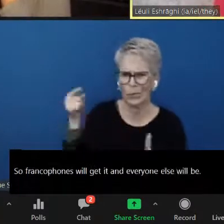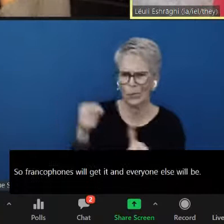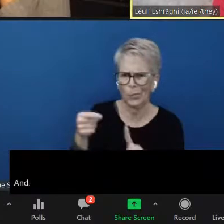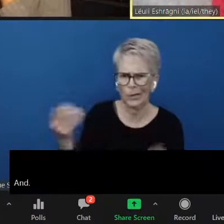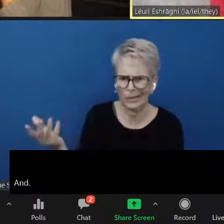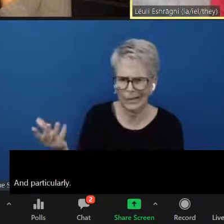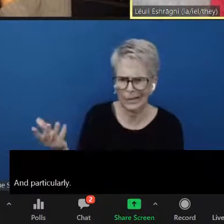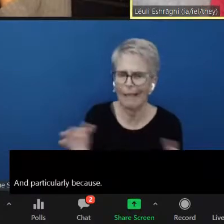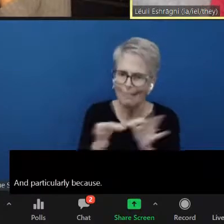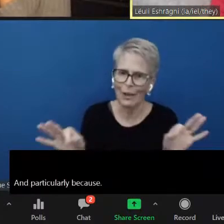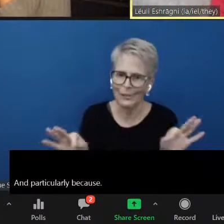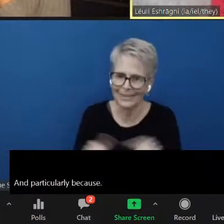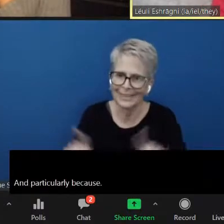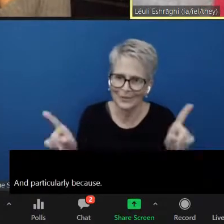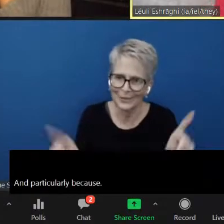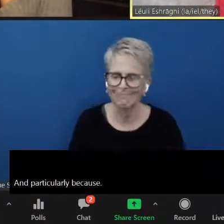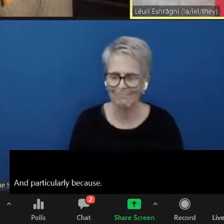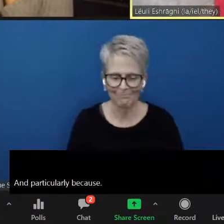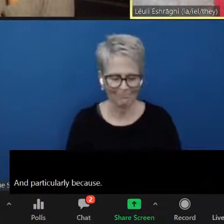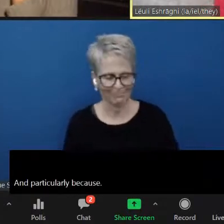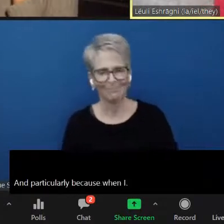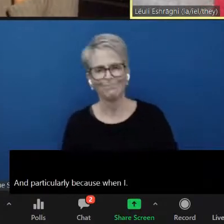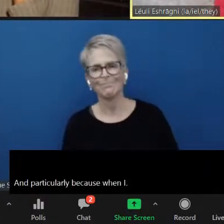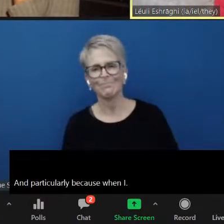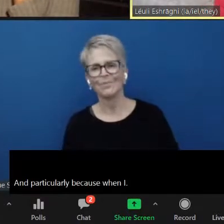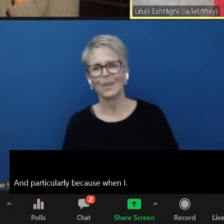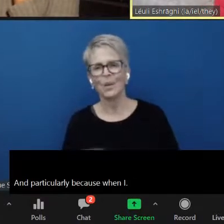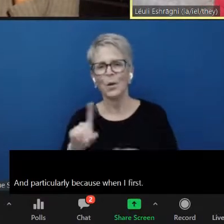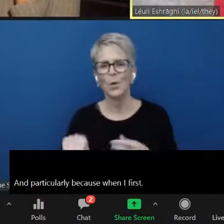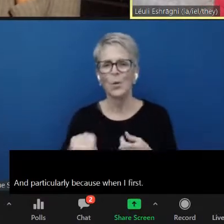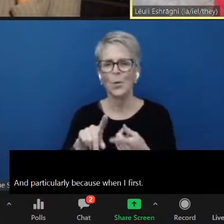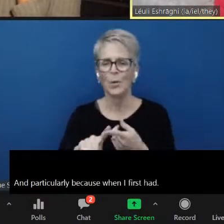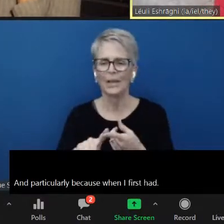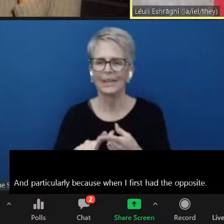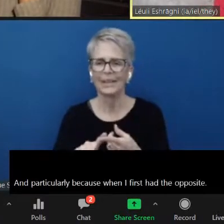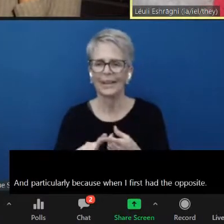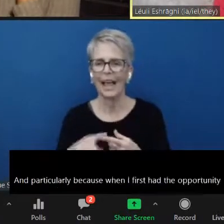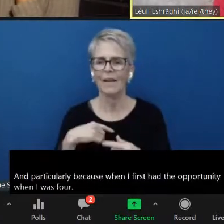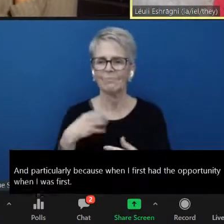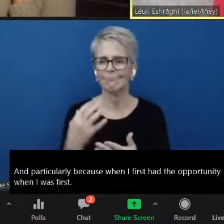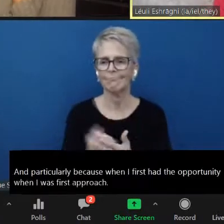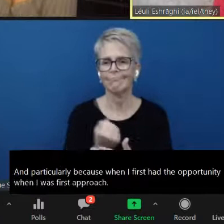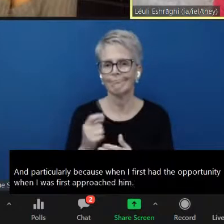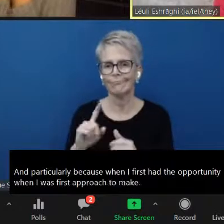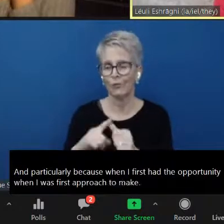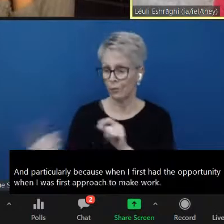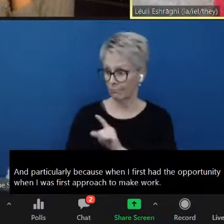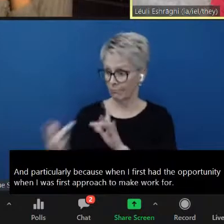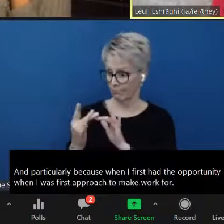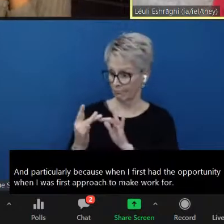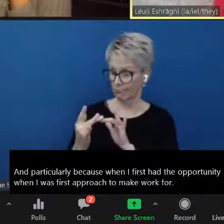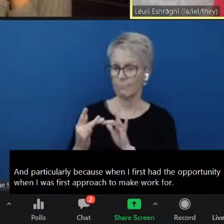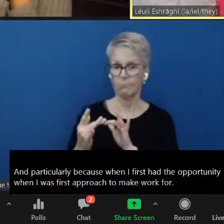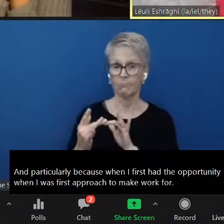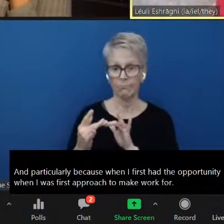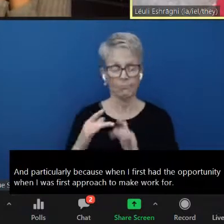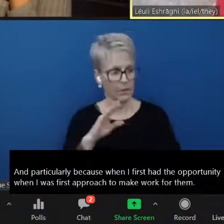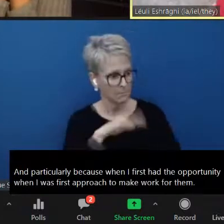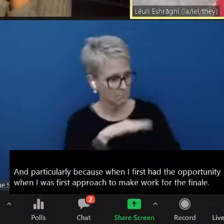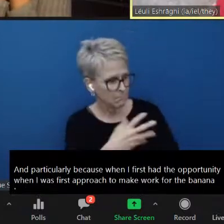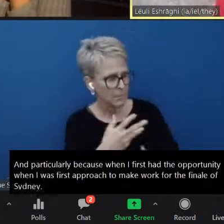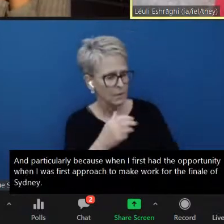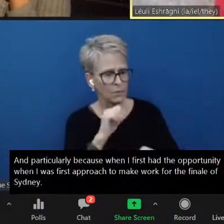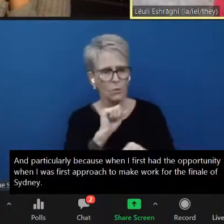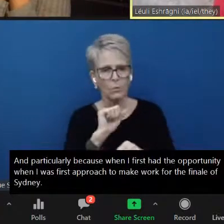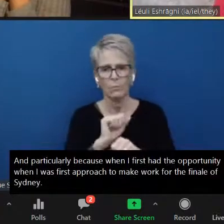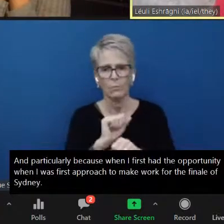and particularly because when I first had the opportunity, when I was first approached to make work for the Biennale of